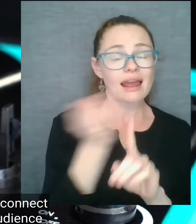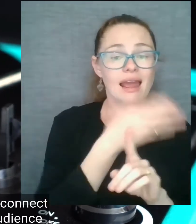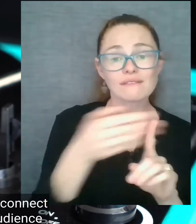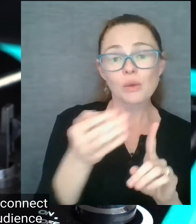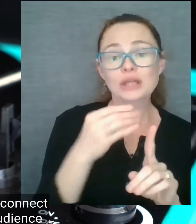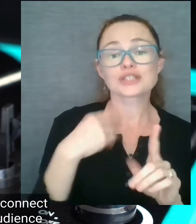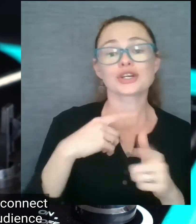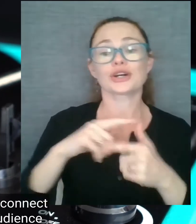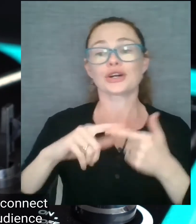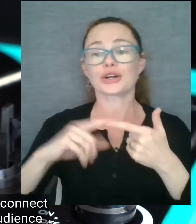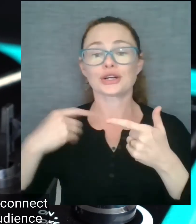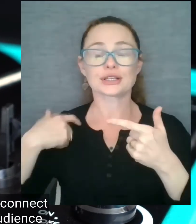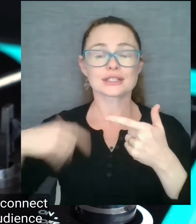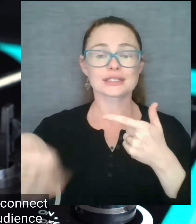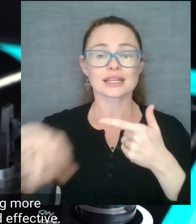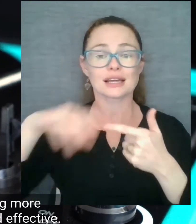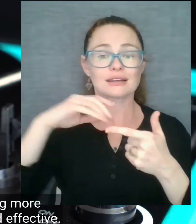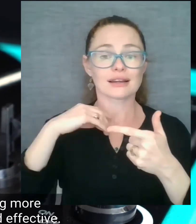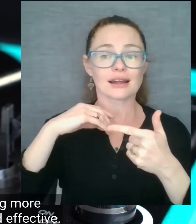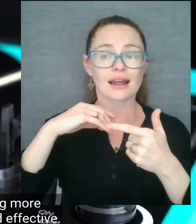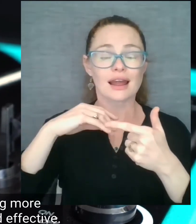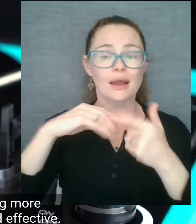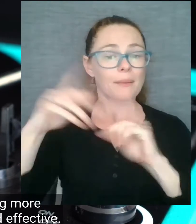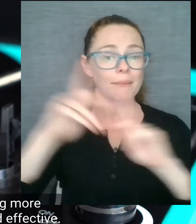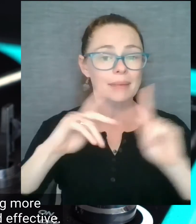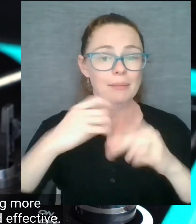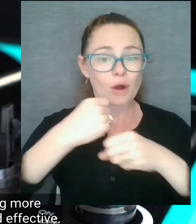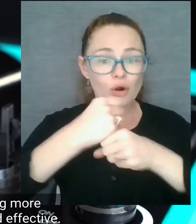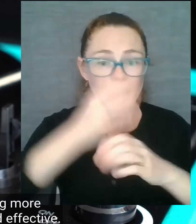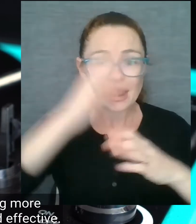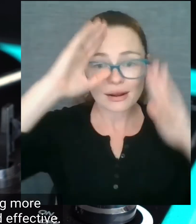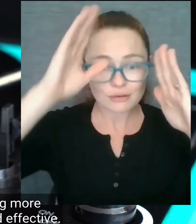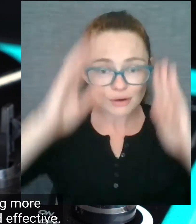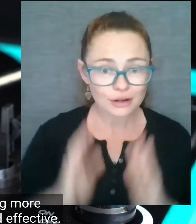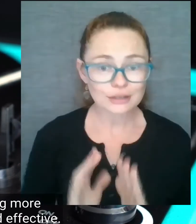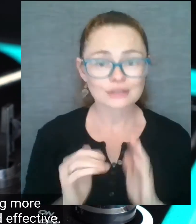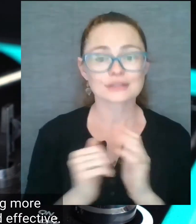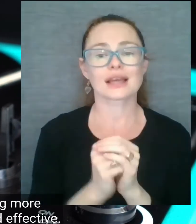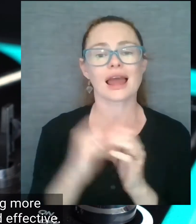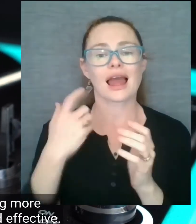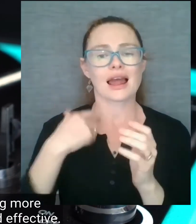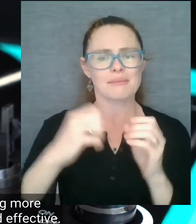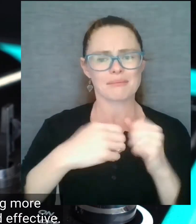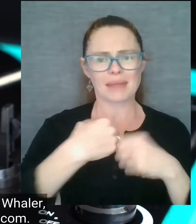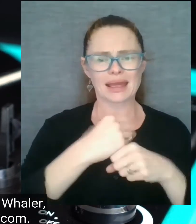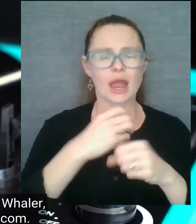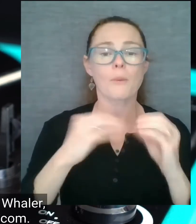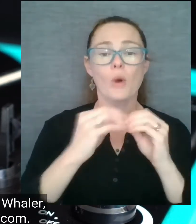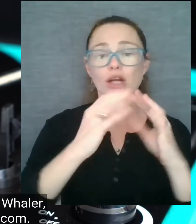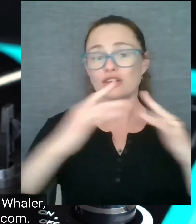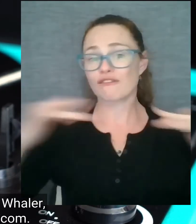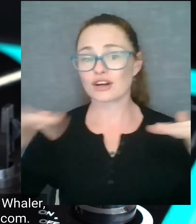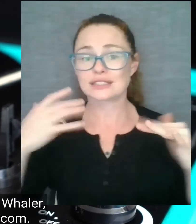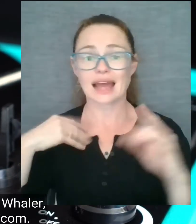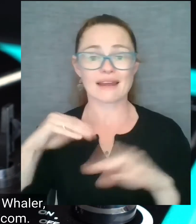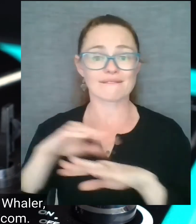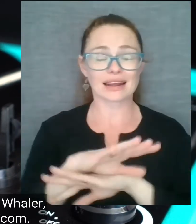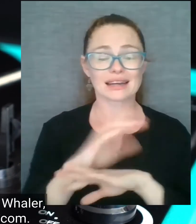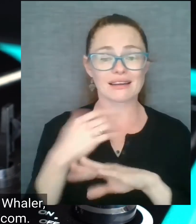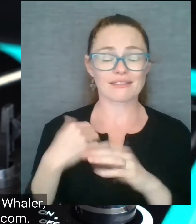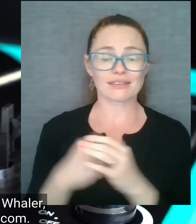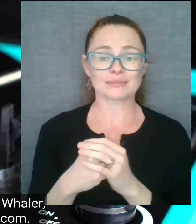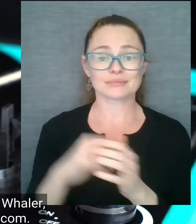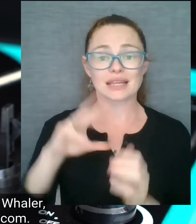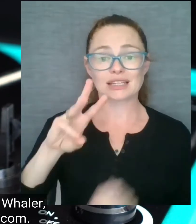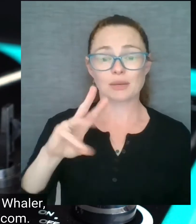storytellers to connect with your target audience, making advertising more inclusive, diverse, and effective. Check out more at Whalar.